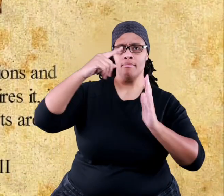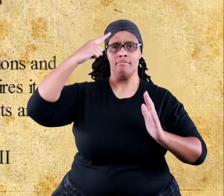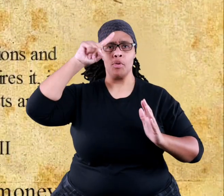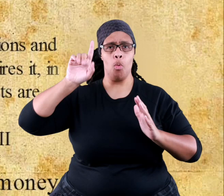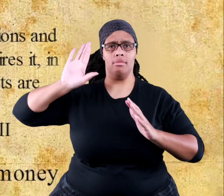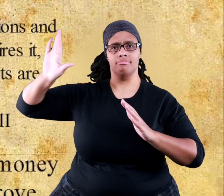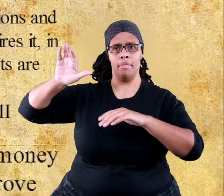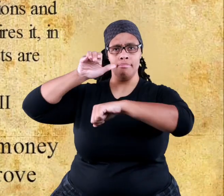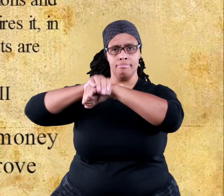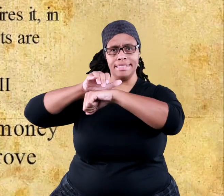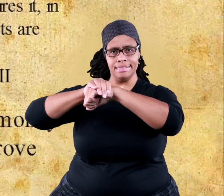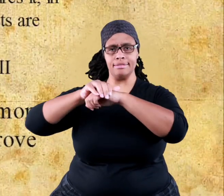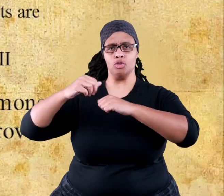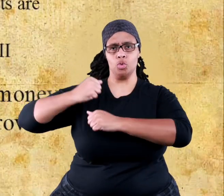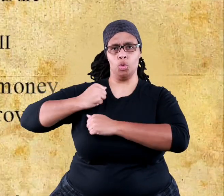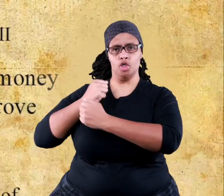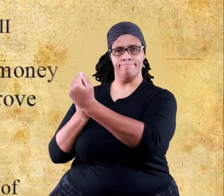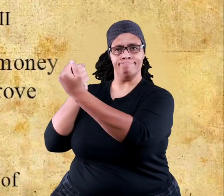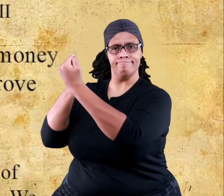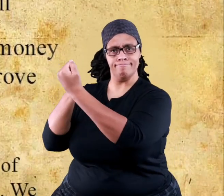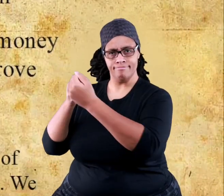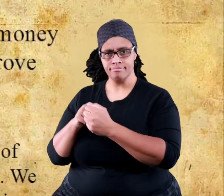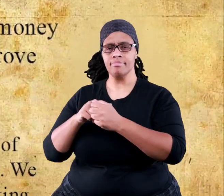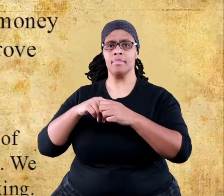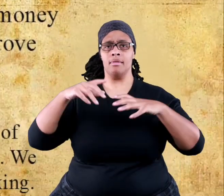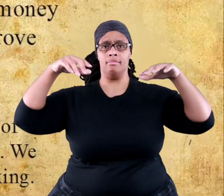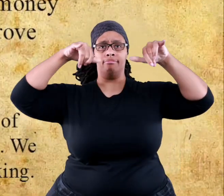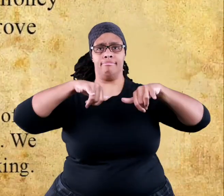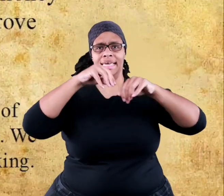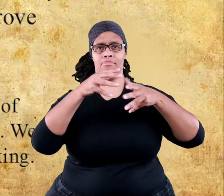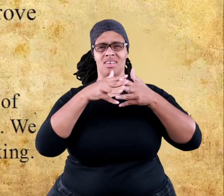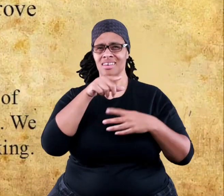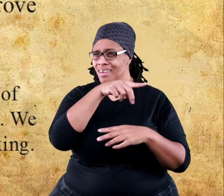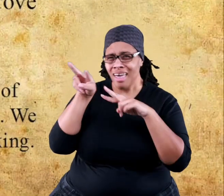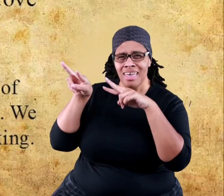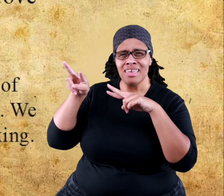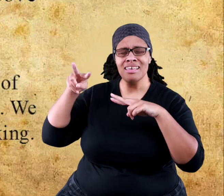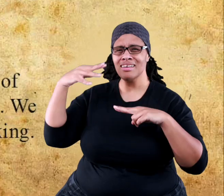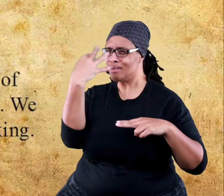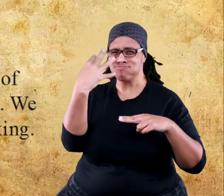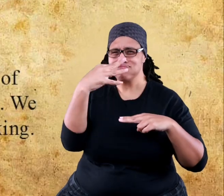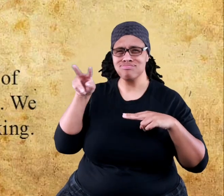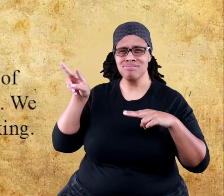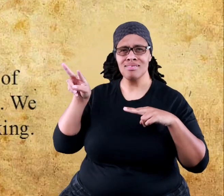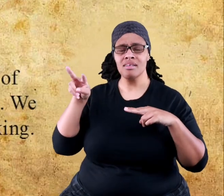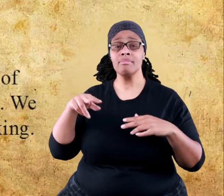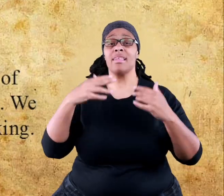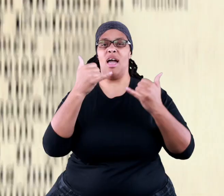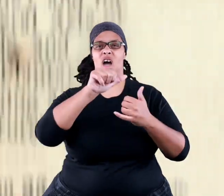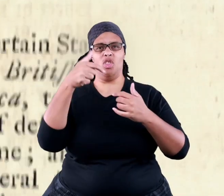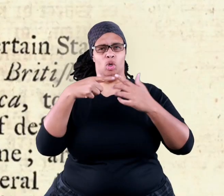for or provide lodging and support for British soldiers stationed in America. The colonists thought this was